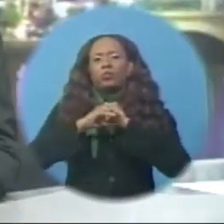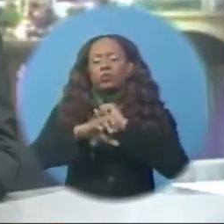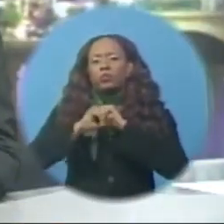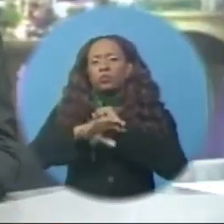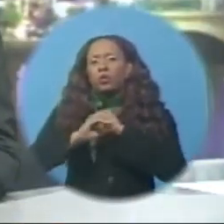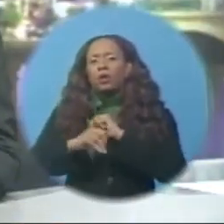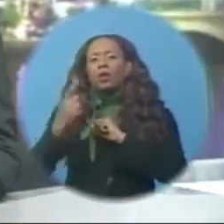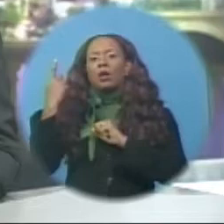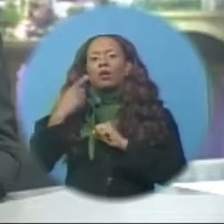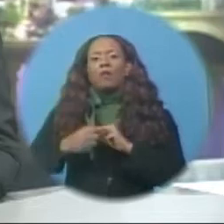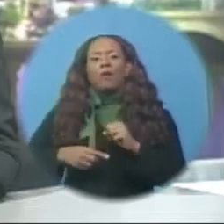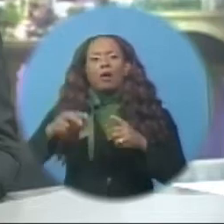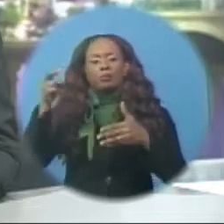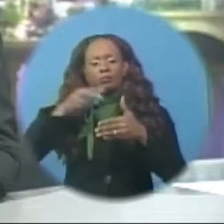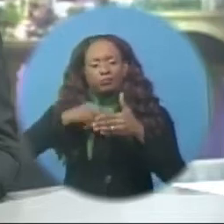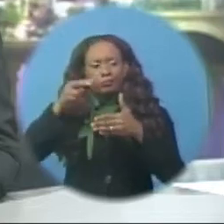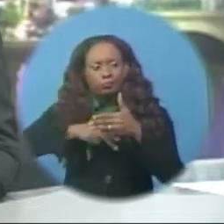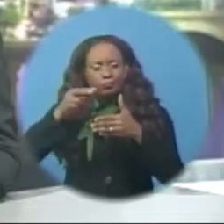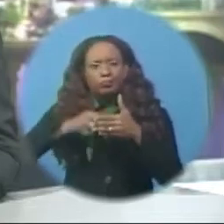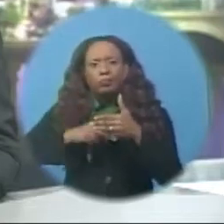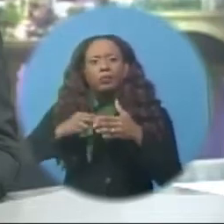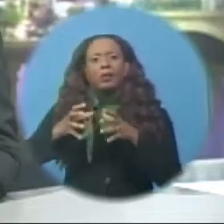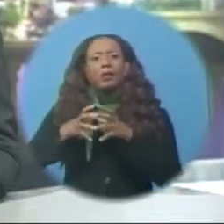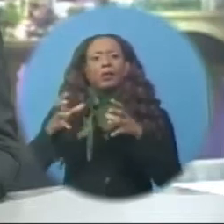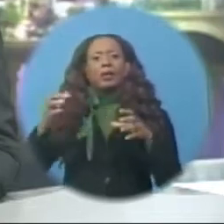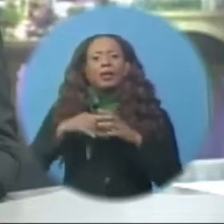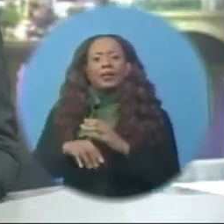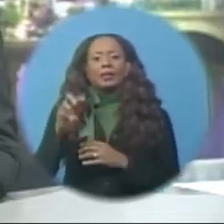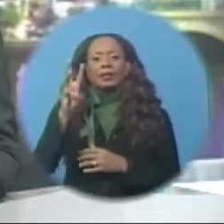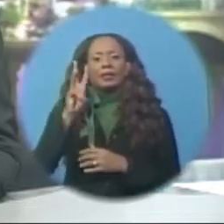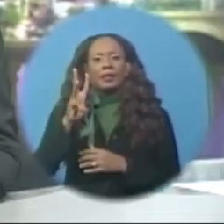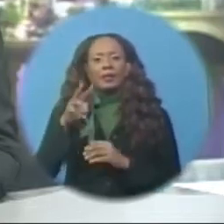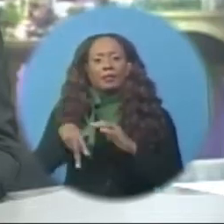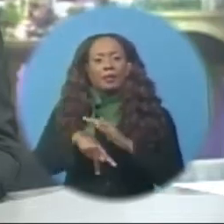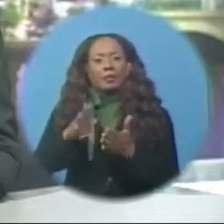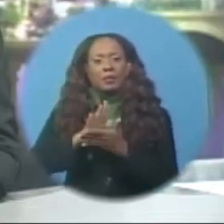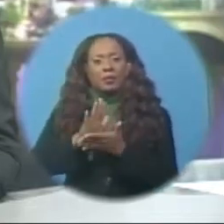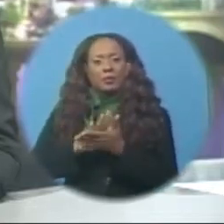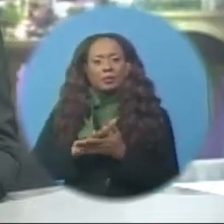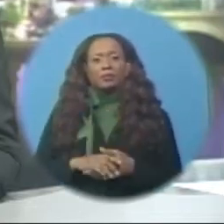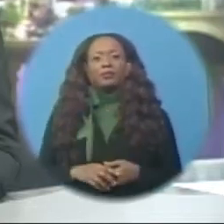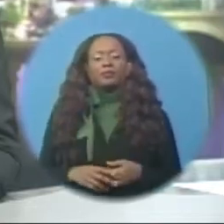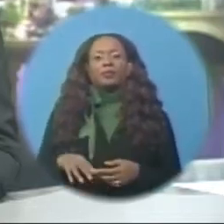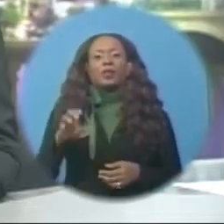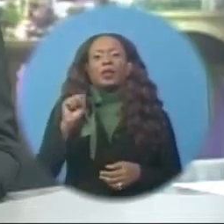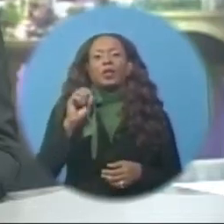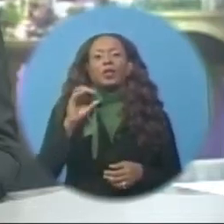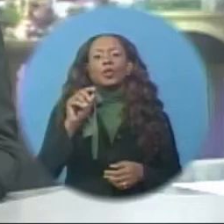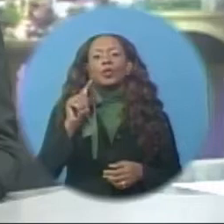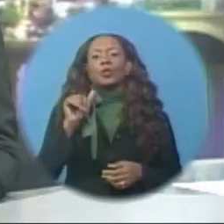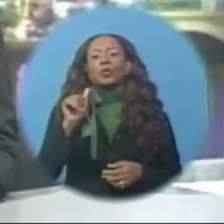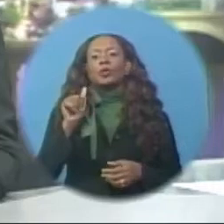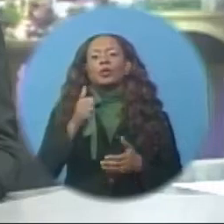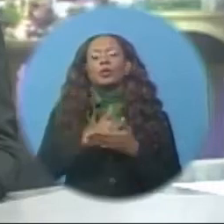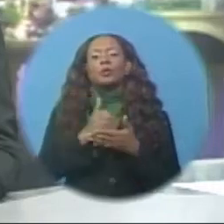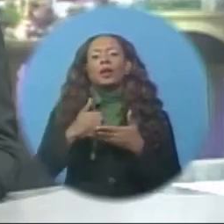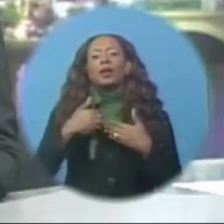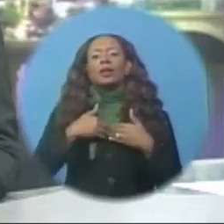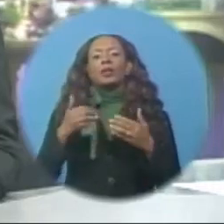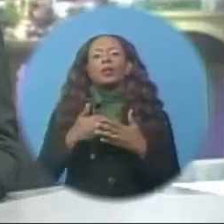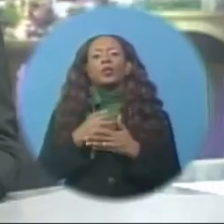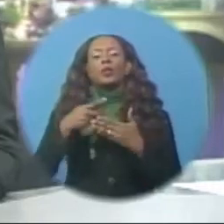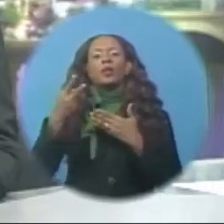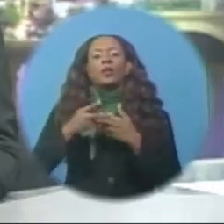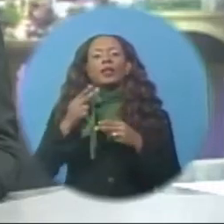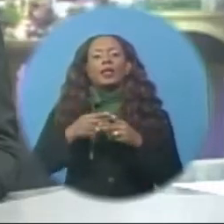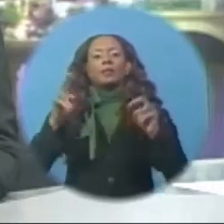of literacy in 6 of the island's primary schools. Scotiabank has embarked on a brand new I Read for Fun literacy project